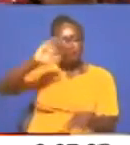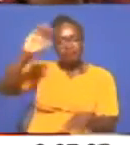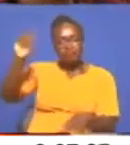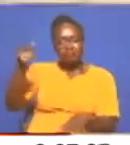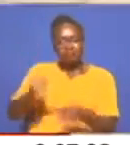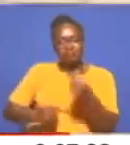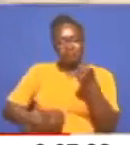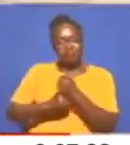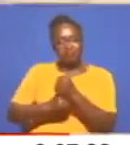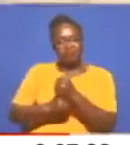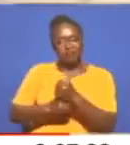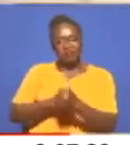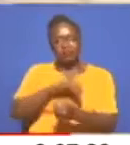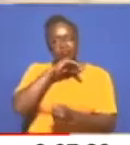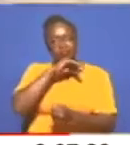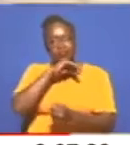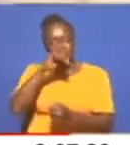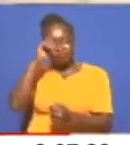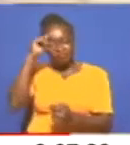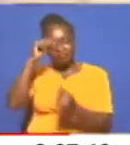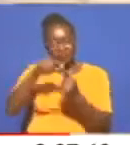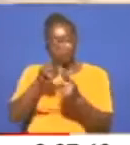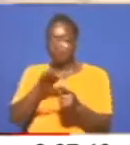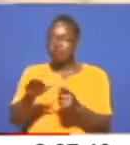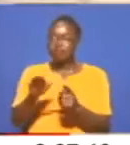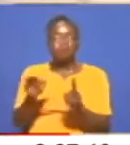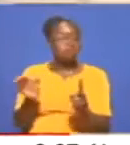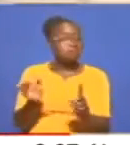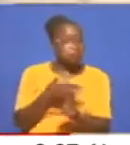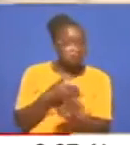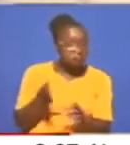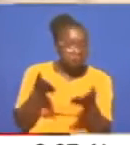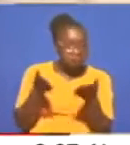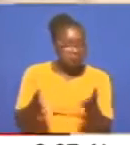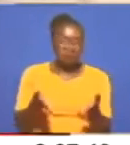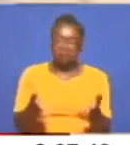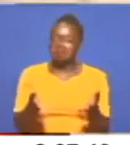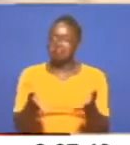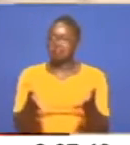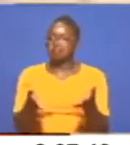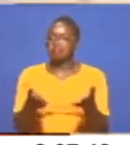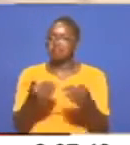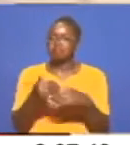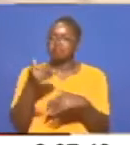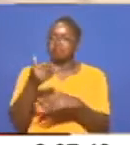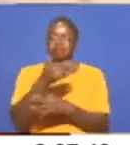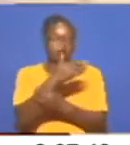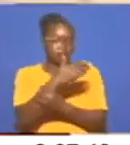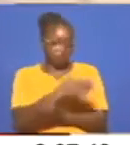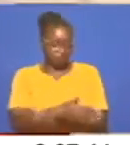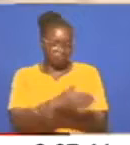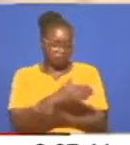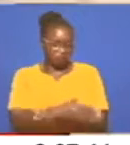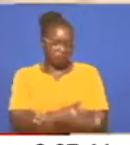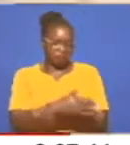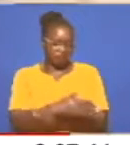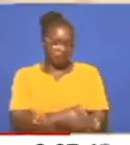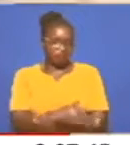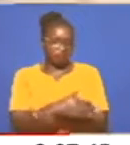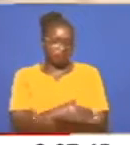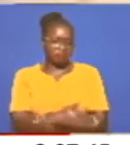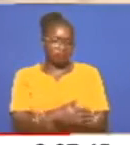for his bid. Atikule kulikuwa na furugu wakati huu baada ya kusalimia na Rais Uhuru Kenyatta,